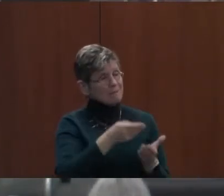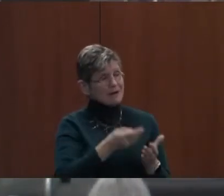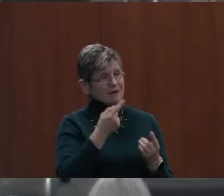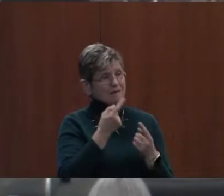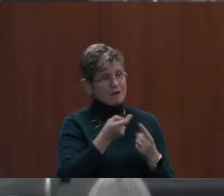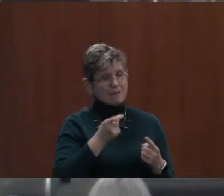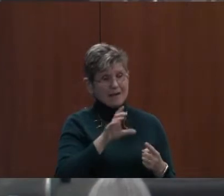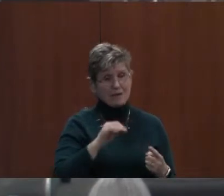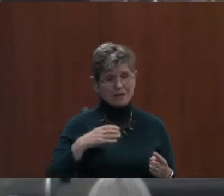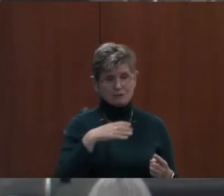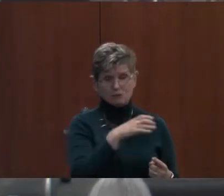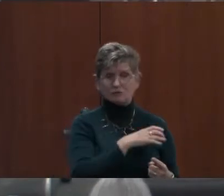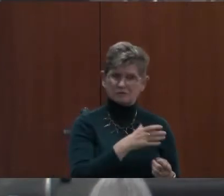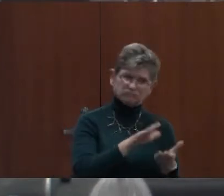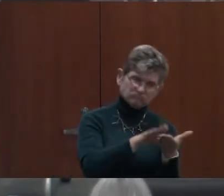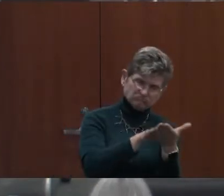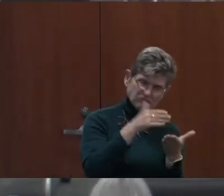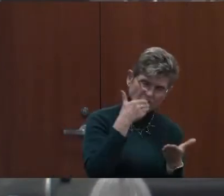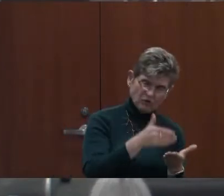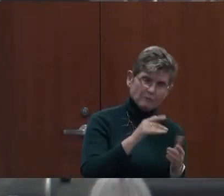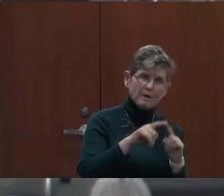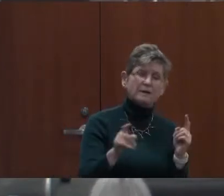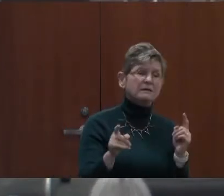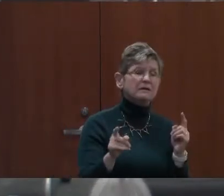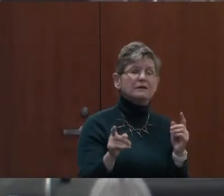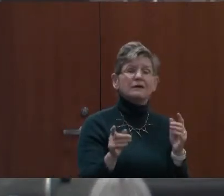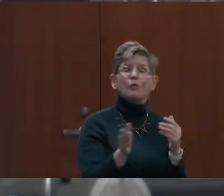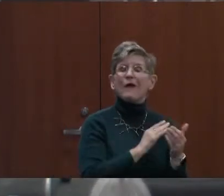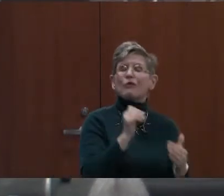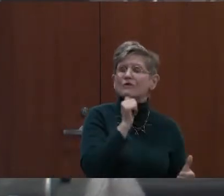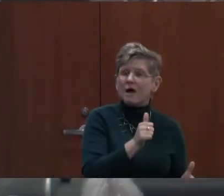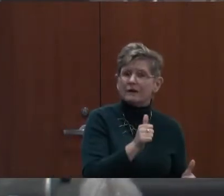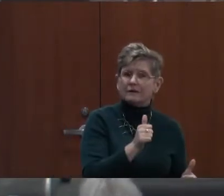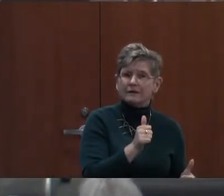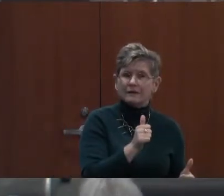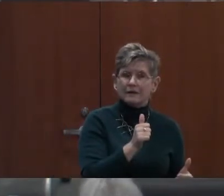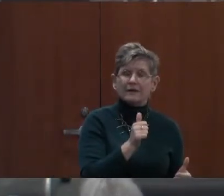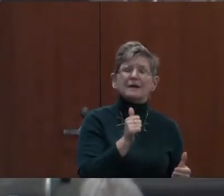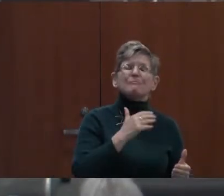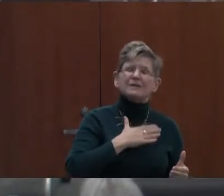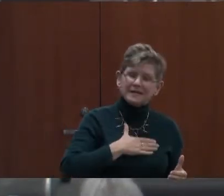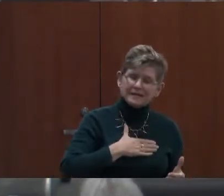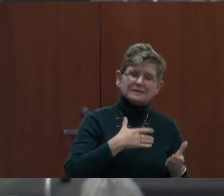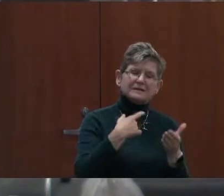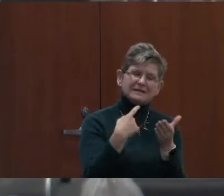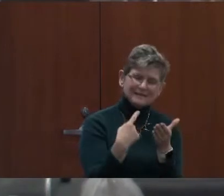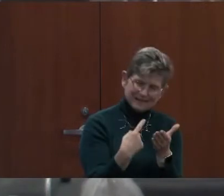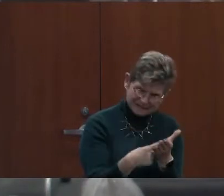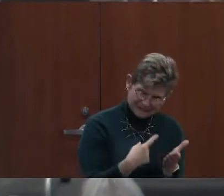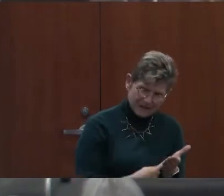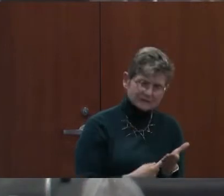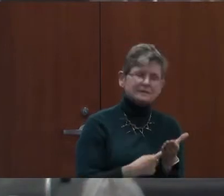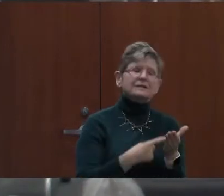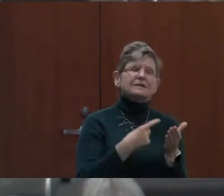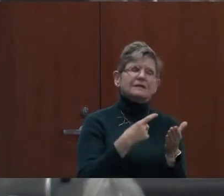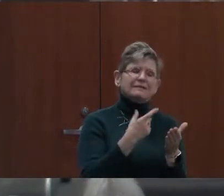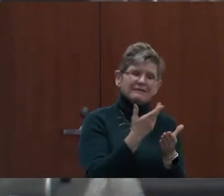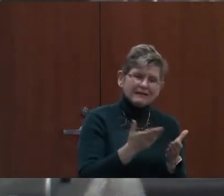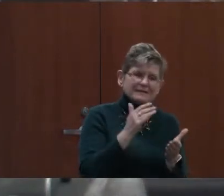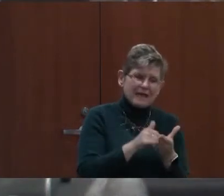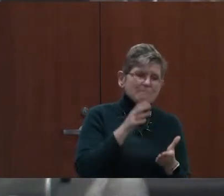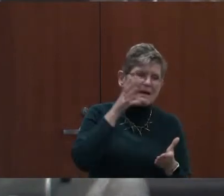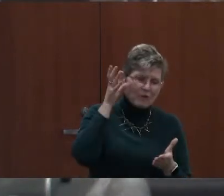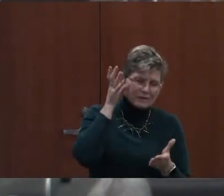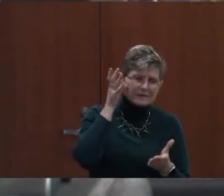great. But whether you do or not, will you commit to now spending your time discussing the range of issues that parents are spending their time discussing? Thank